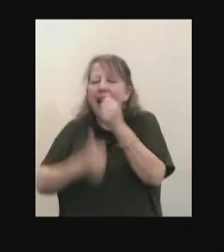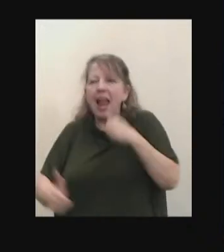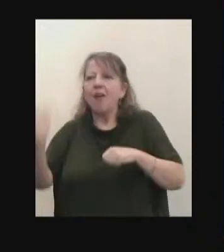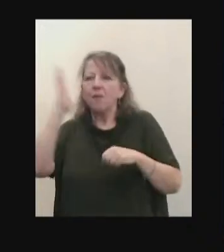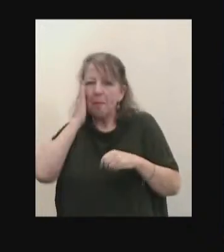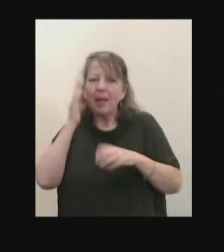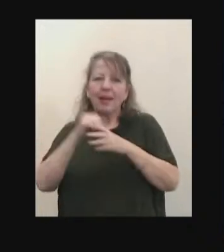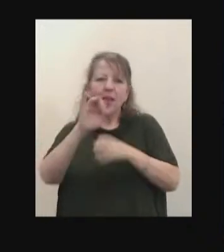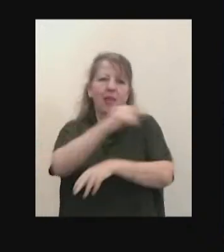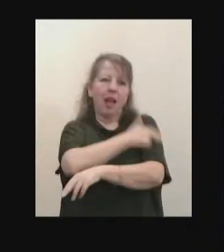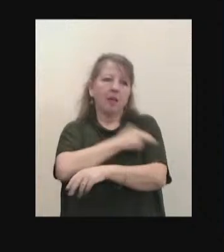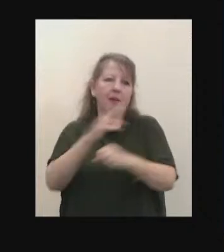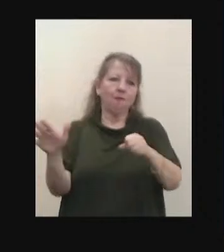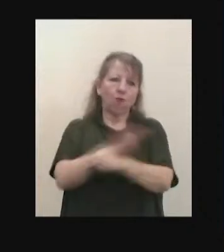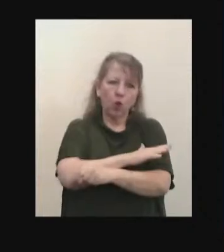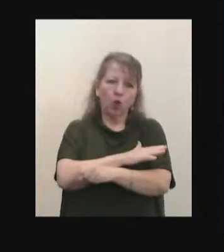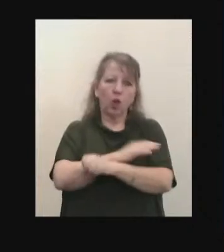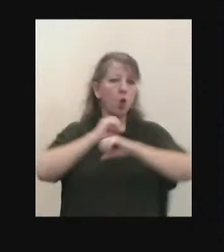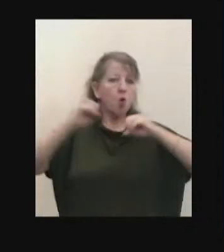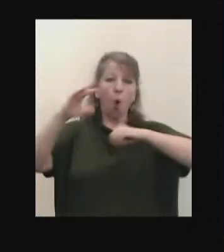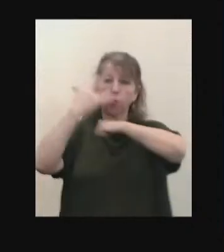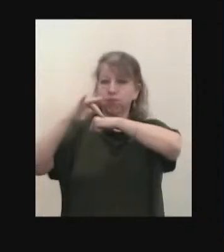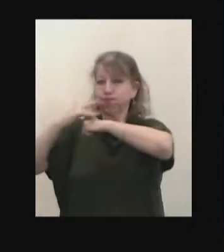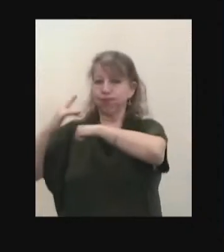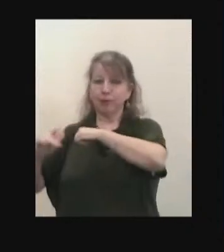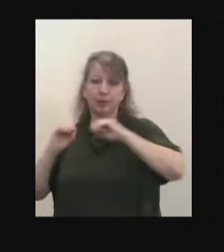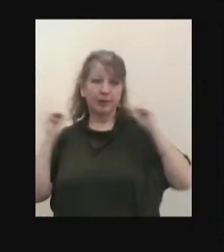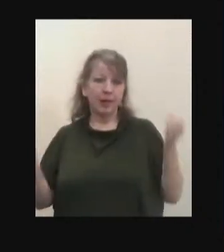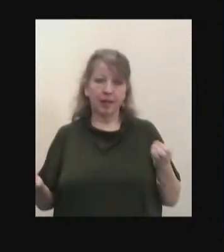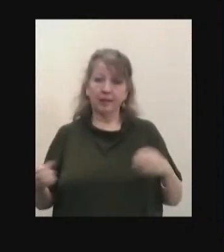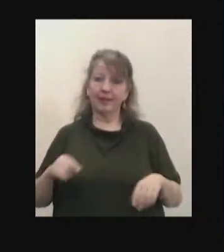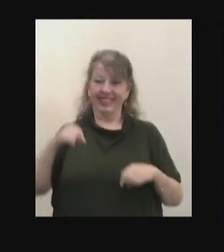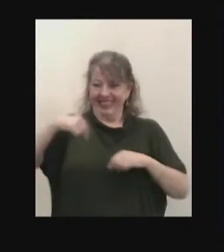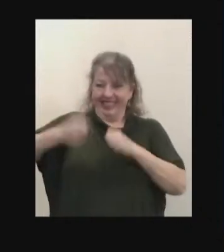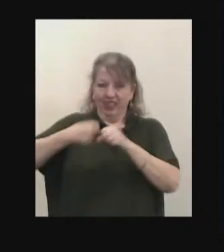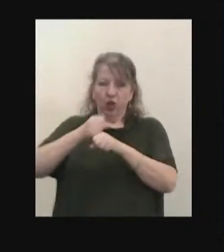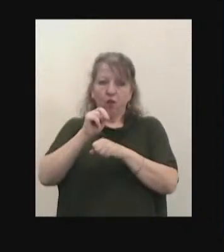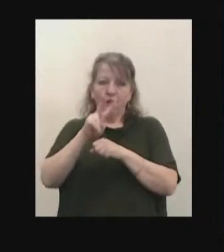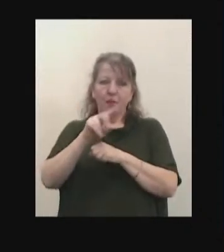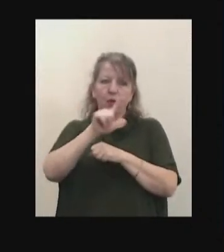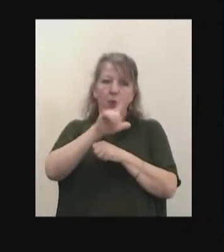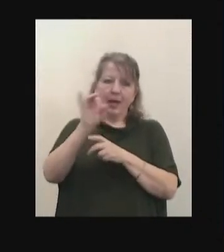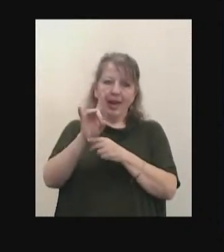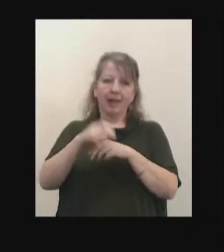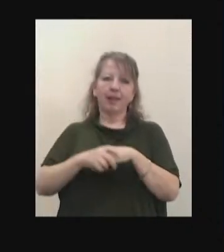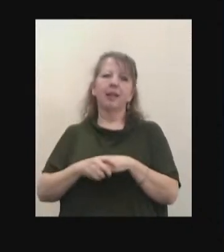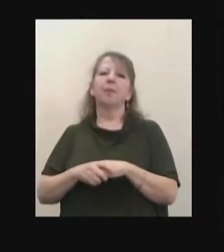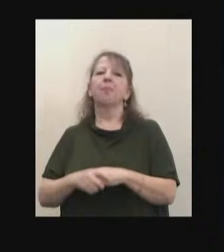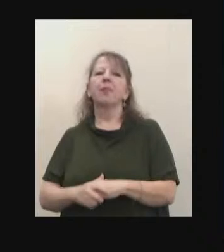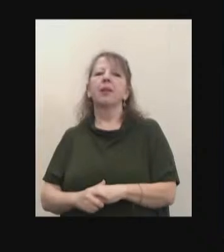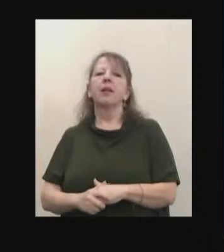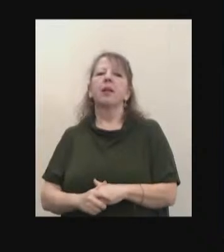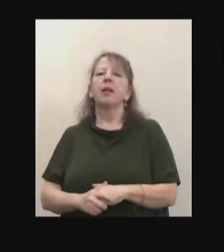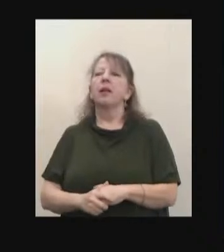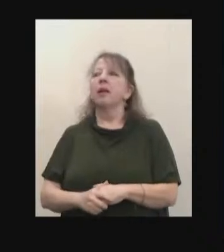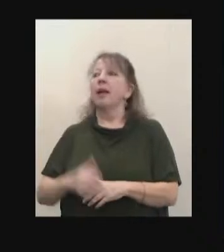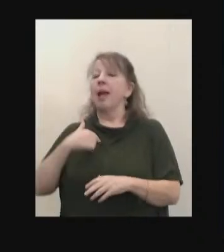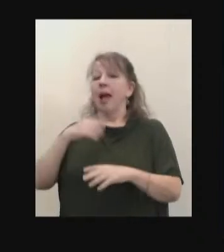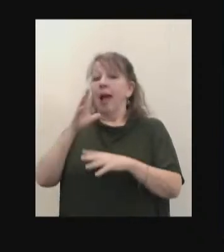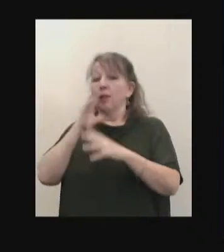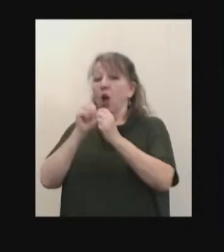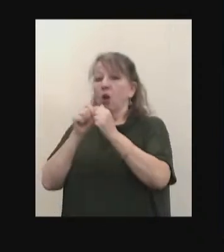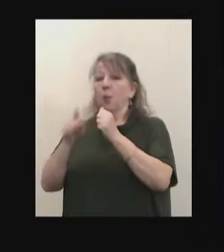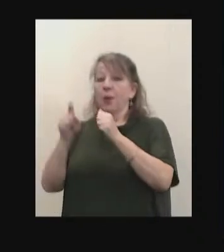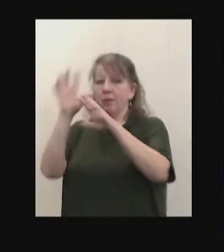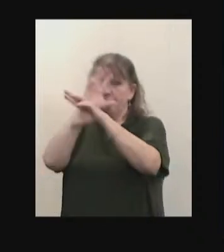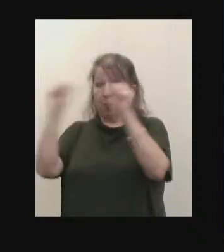full as of November 28th. I talked to Tom Croce, the president and CEO of